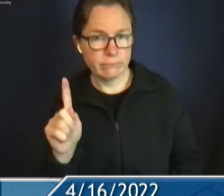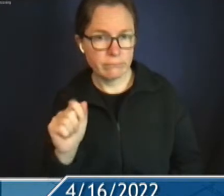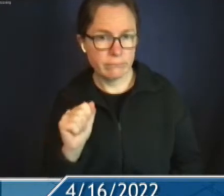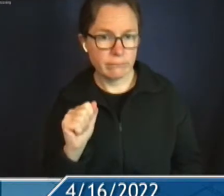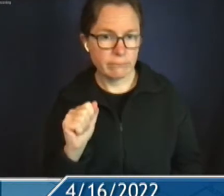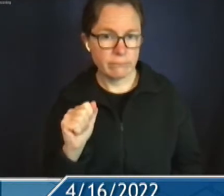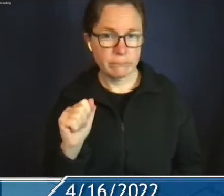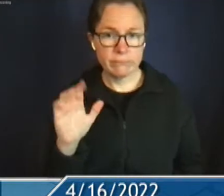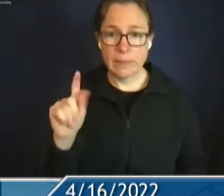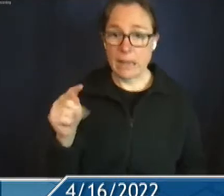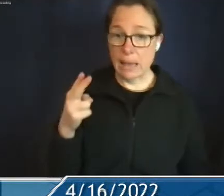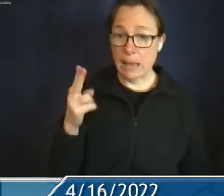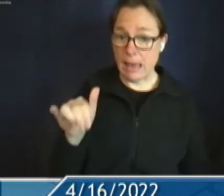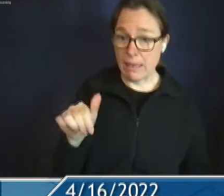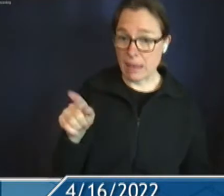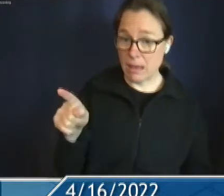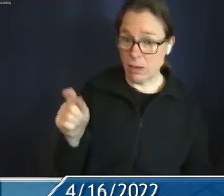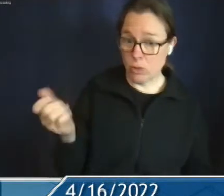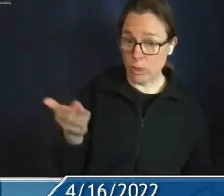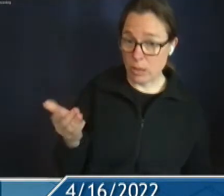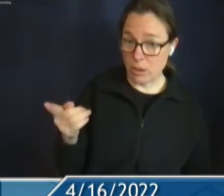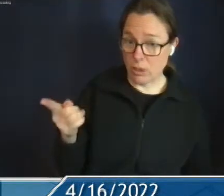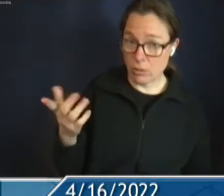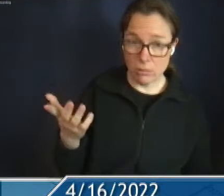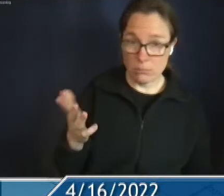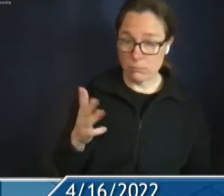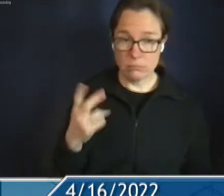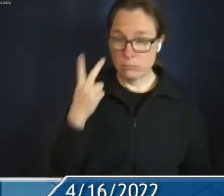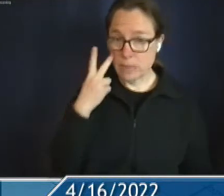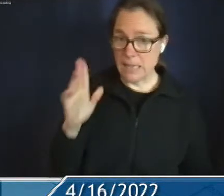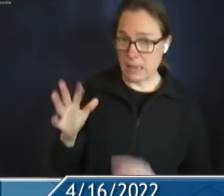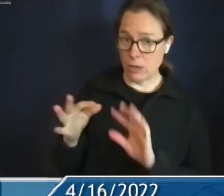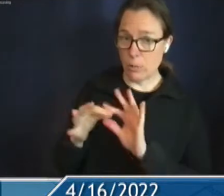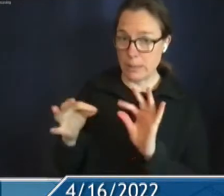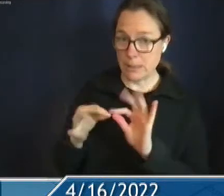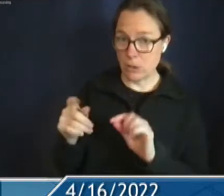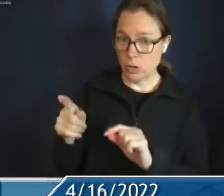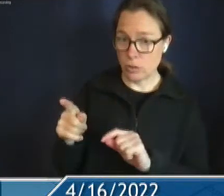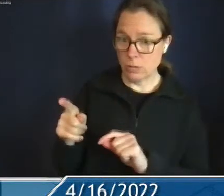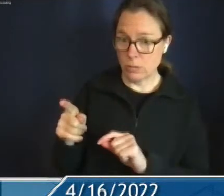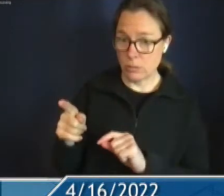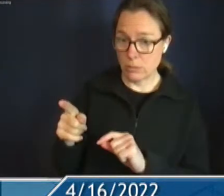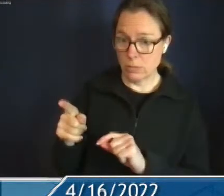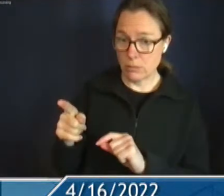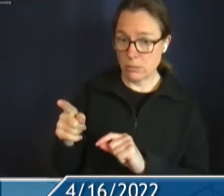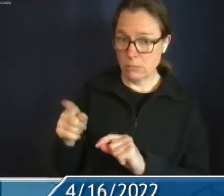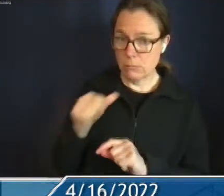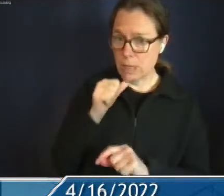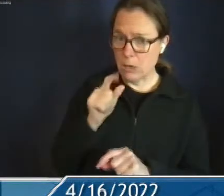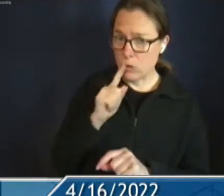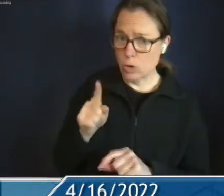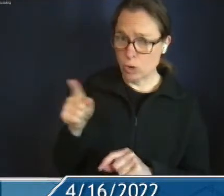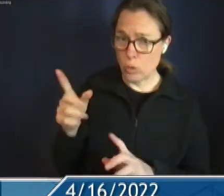Kathy Reese, are you wanting to testify? Sorry, I saw your message and wasn't quite sure.